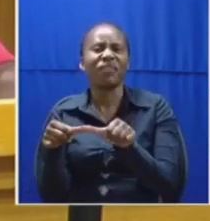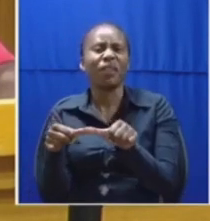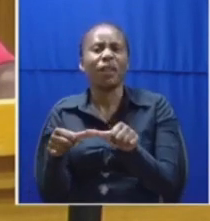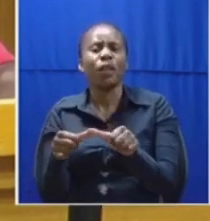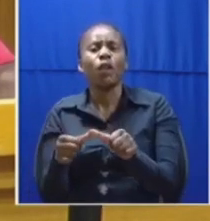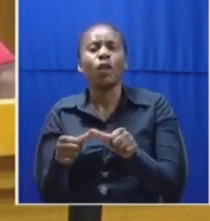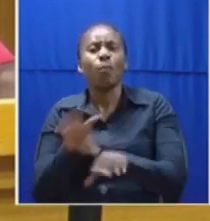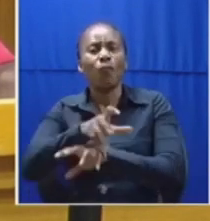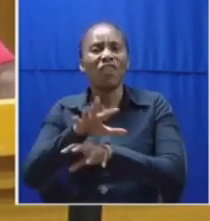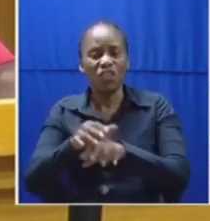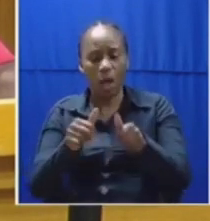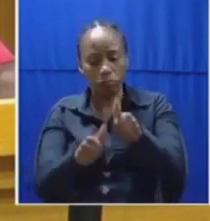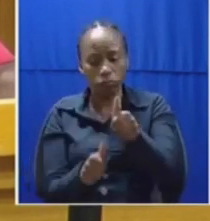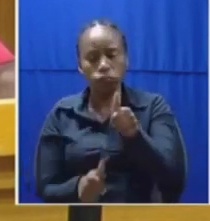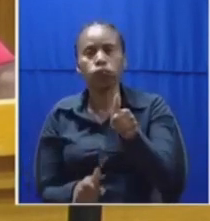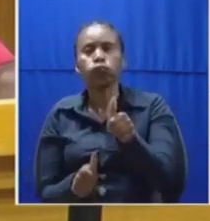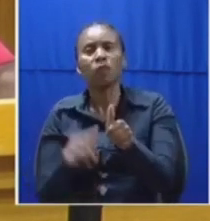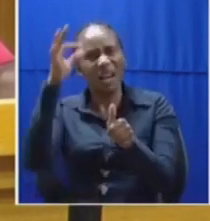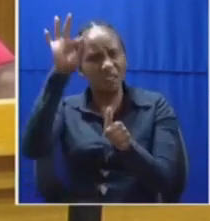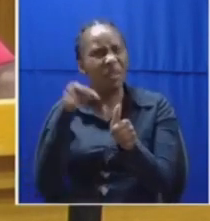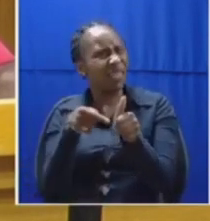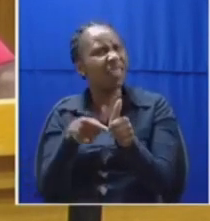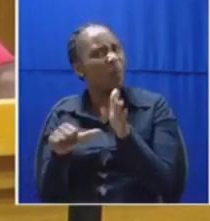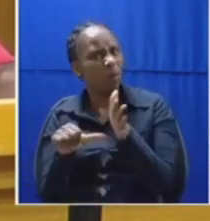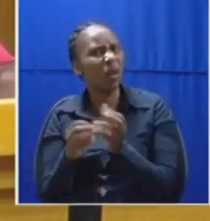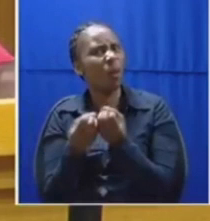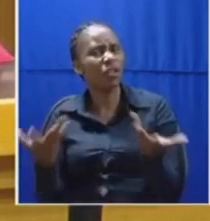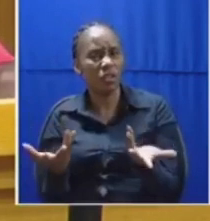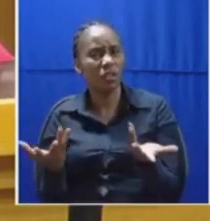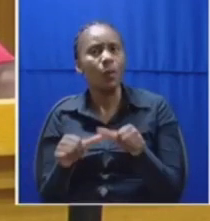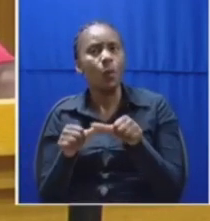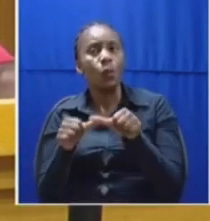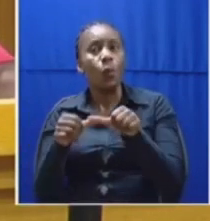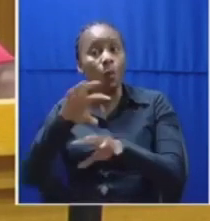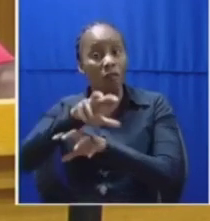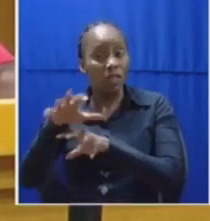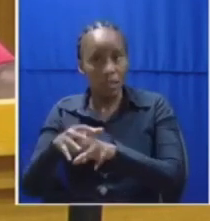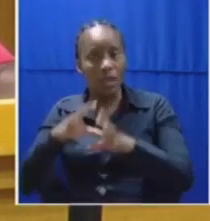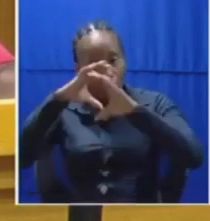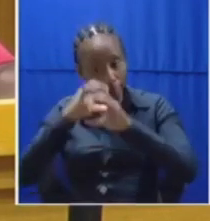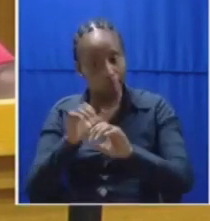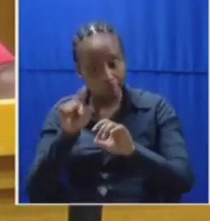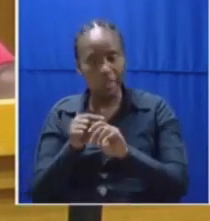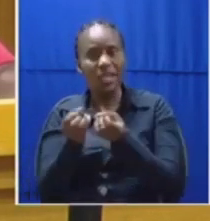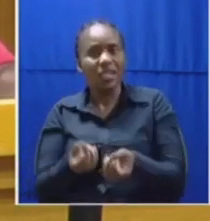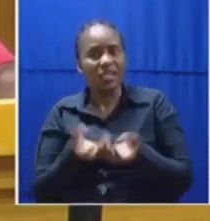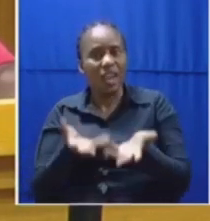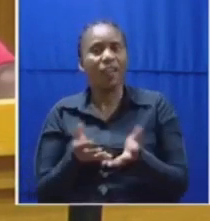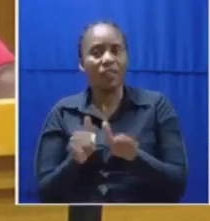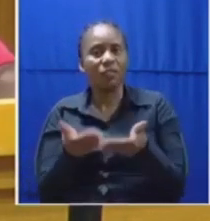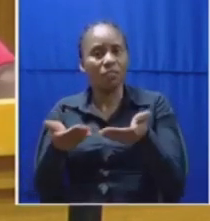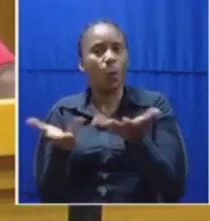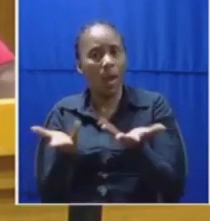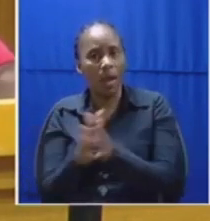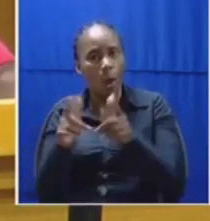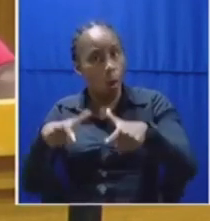government and the need for the discontinuation of provinces to pay more attention to service delivery at the local level. We are